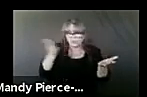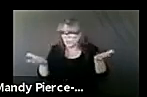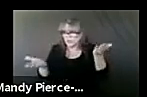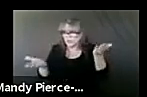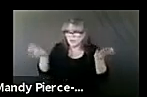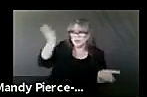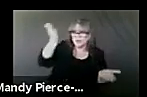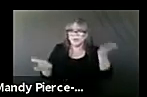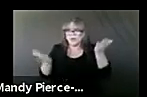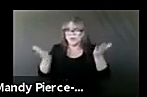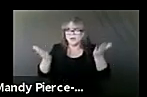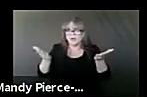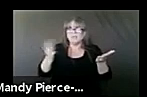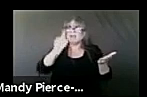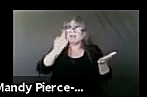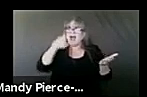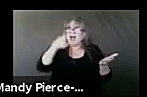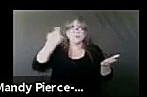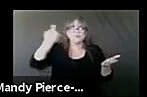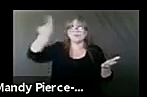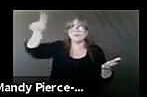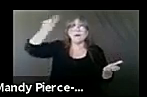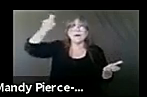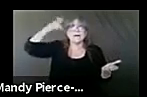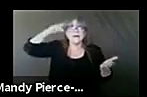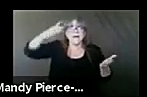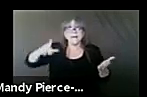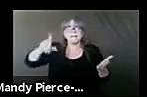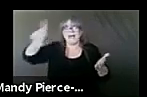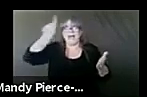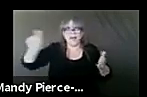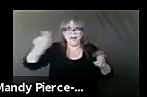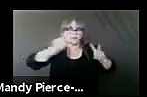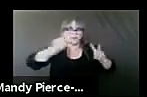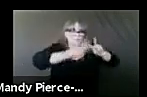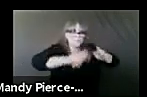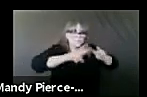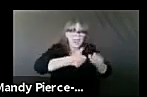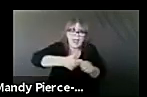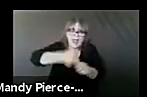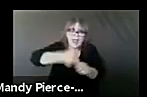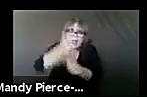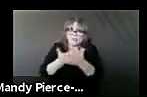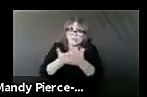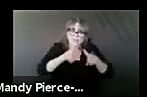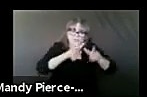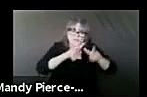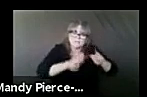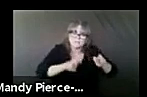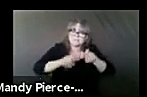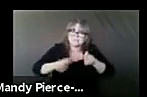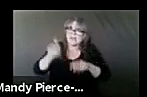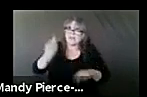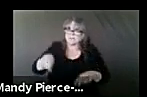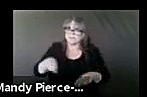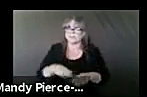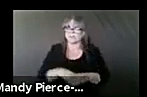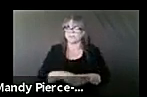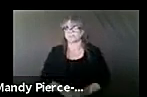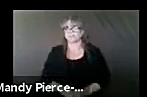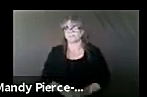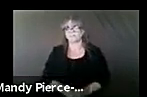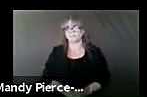This next question is from Steve Stager at 9 News. Does the existence of the IHME model complicate CDPHE's